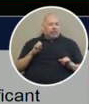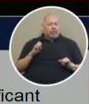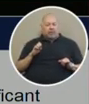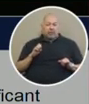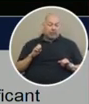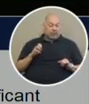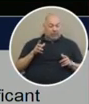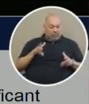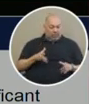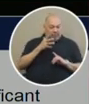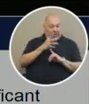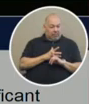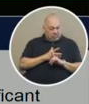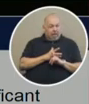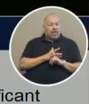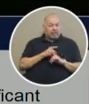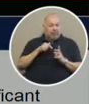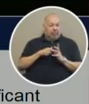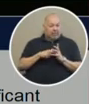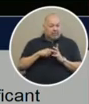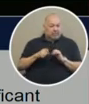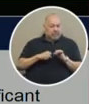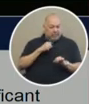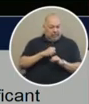remaining 5 months of this fiscal year.